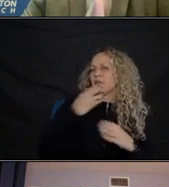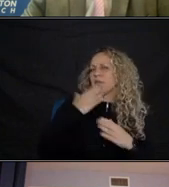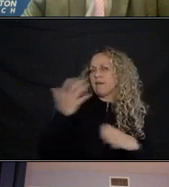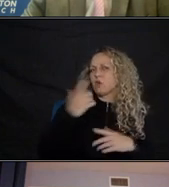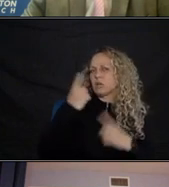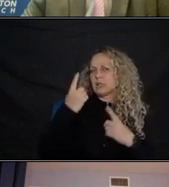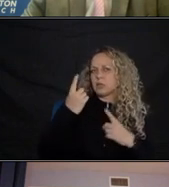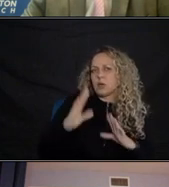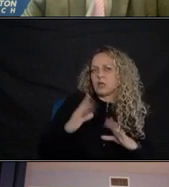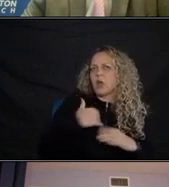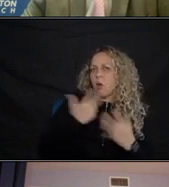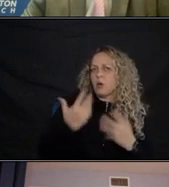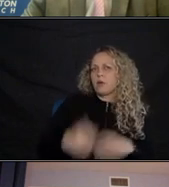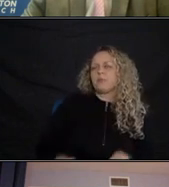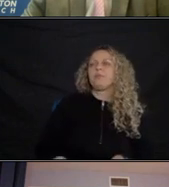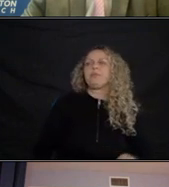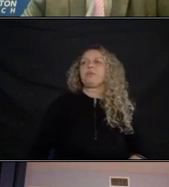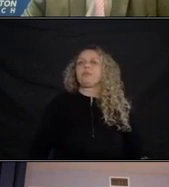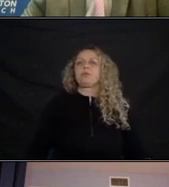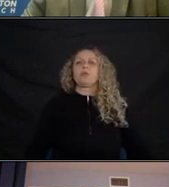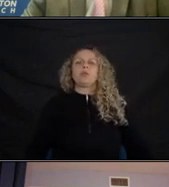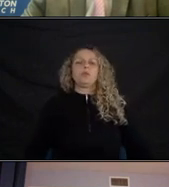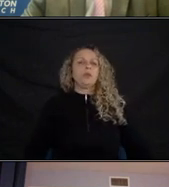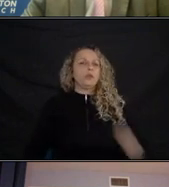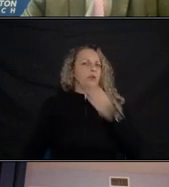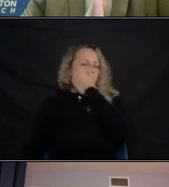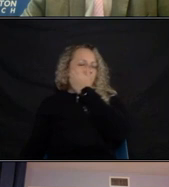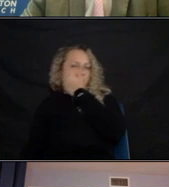your consideration. I'll wait.